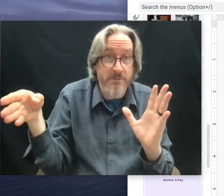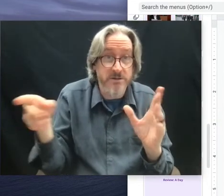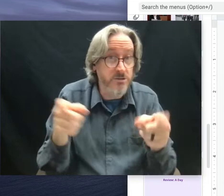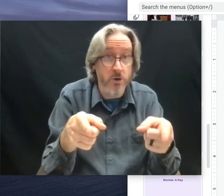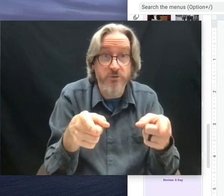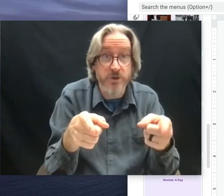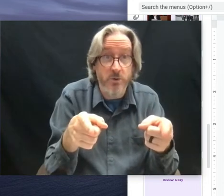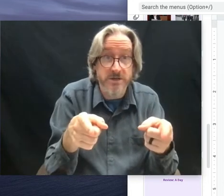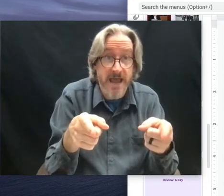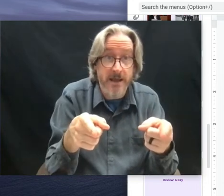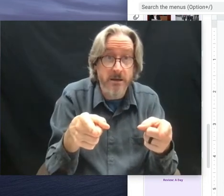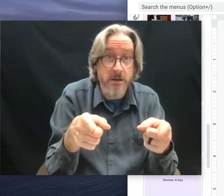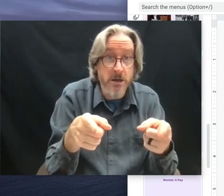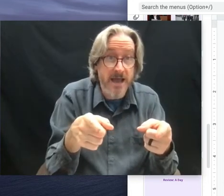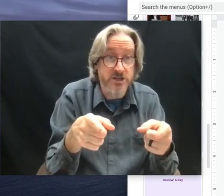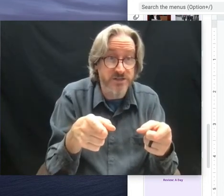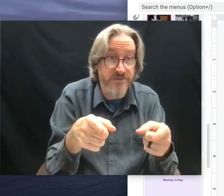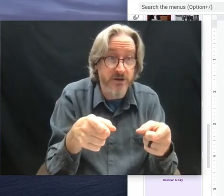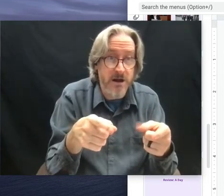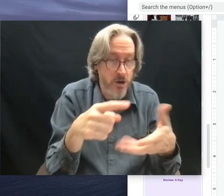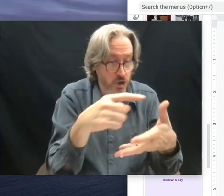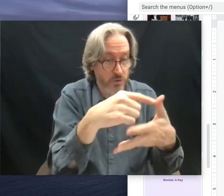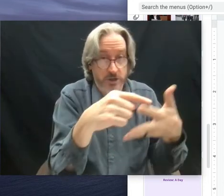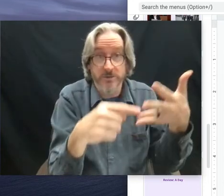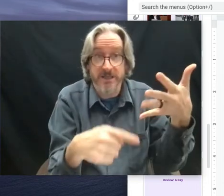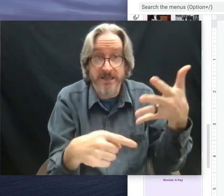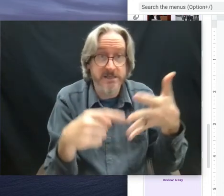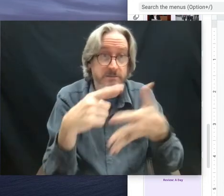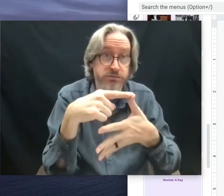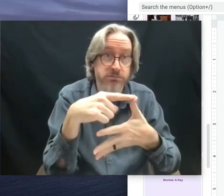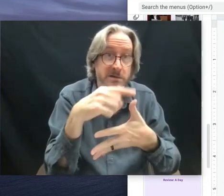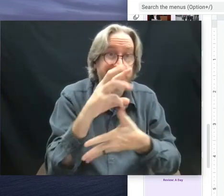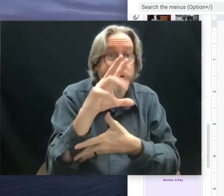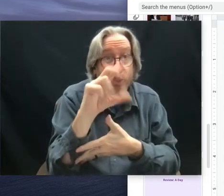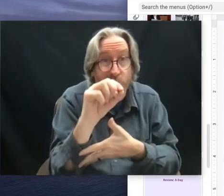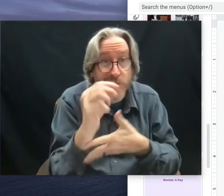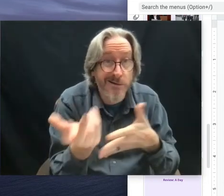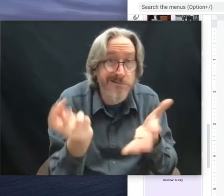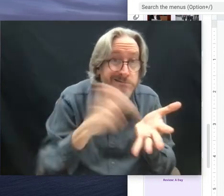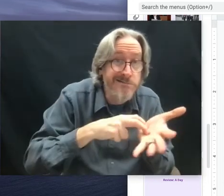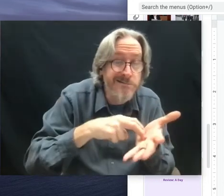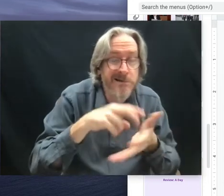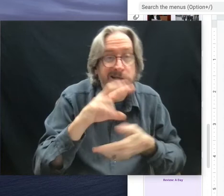whatever happens, go through your day and just figure out, you can use a list.